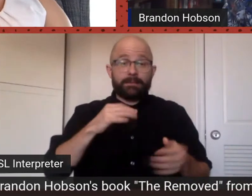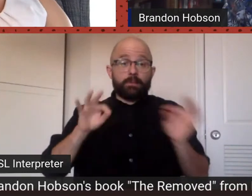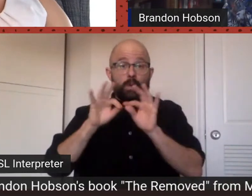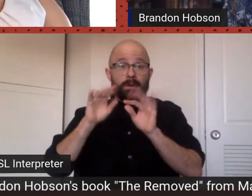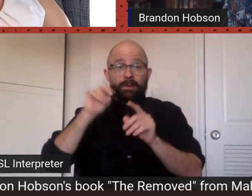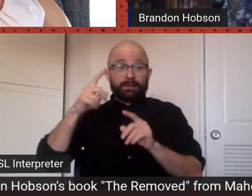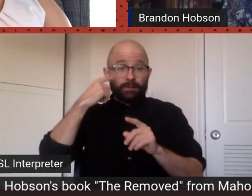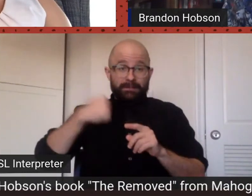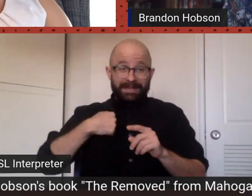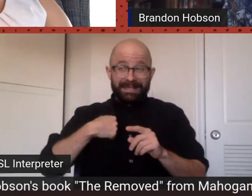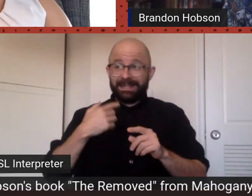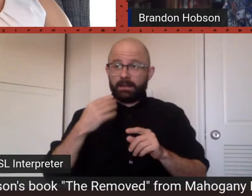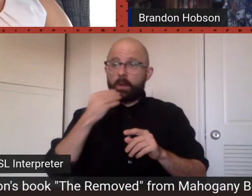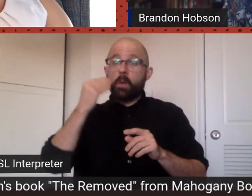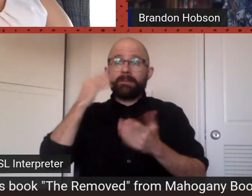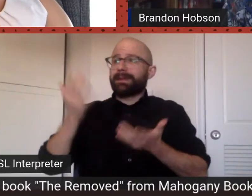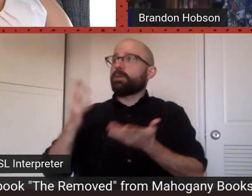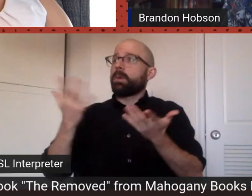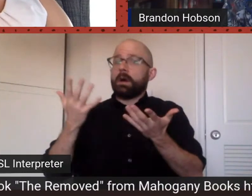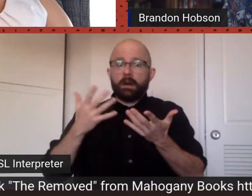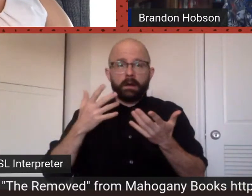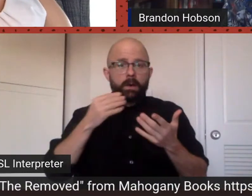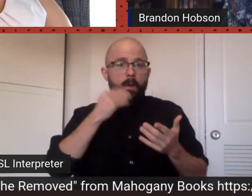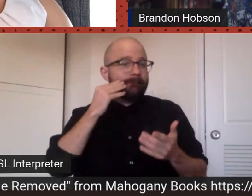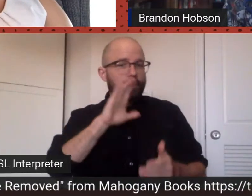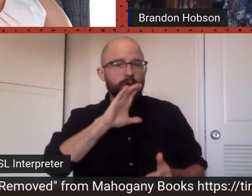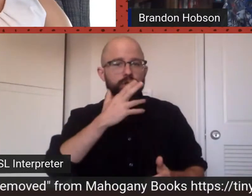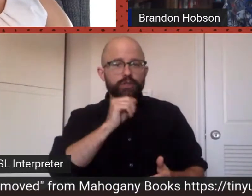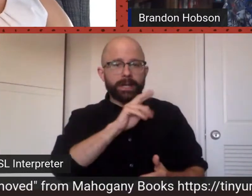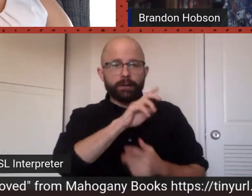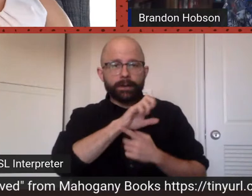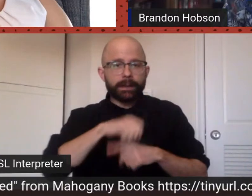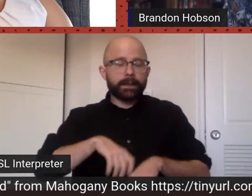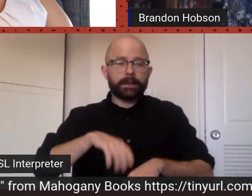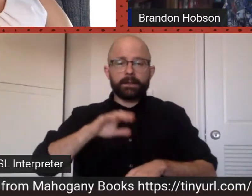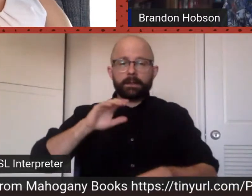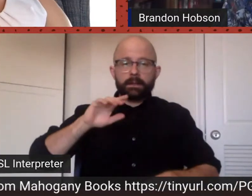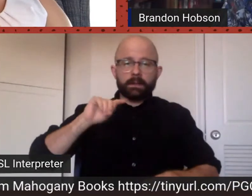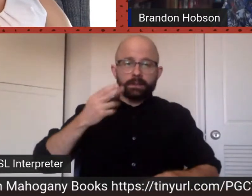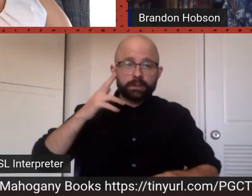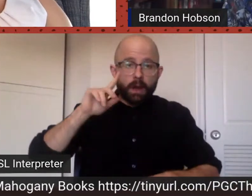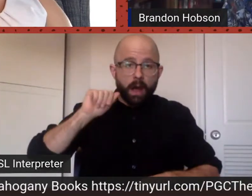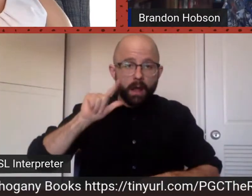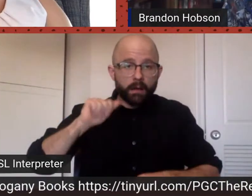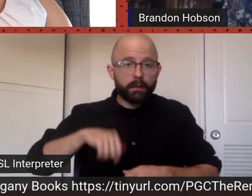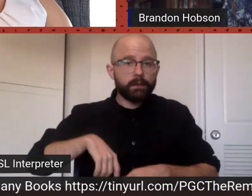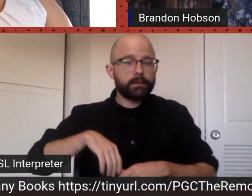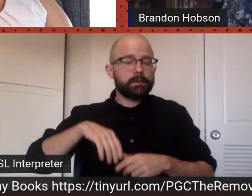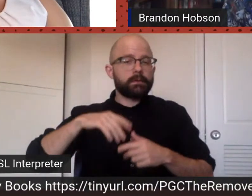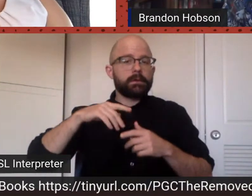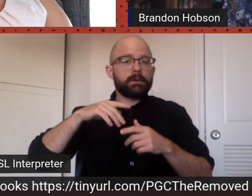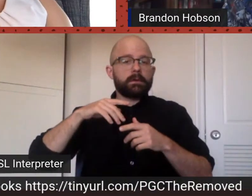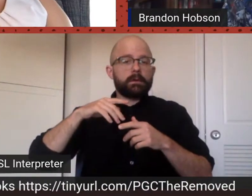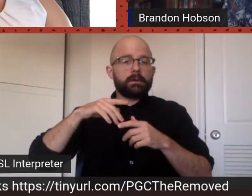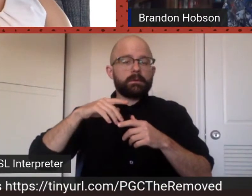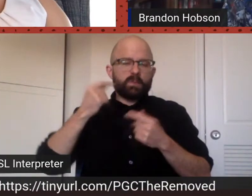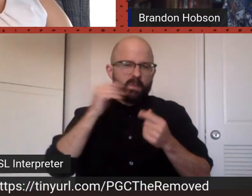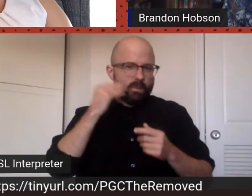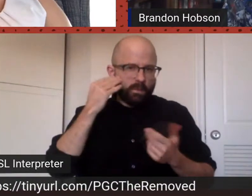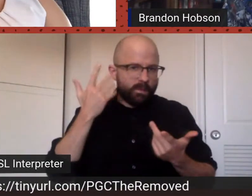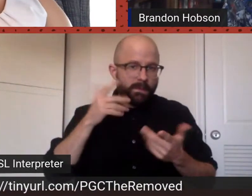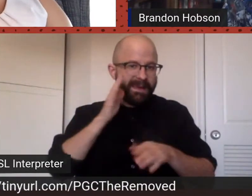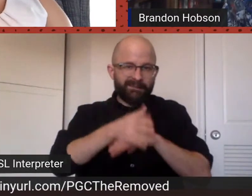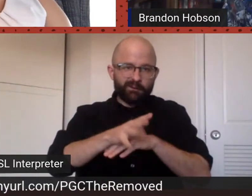Cherokee? What is home for Chala after being destroyed by the by the U.S. government, what is